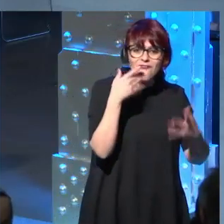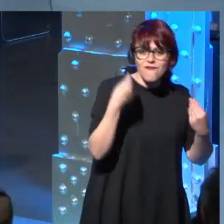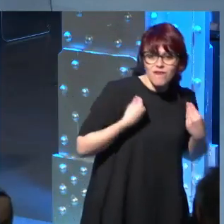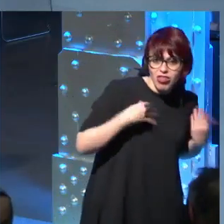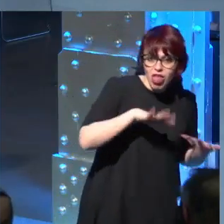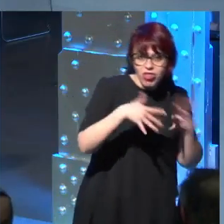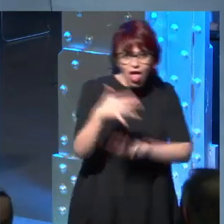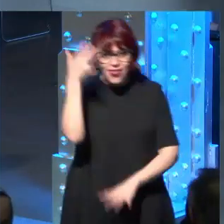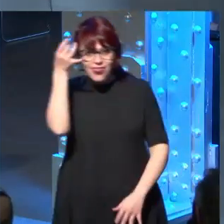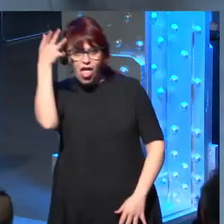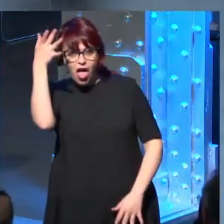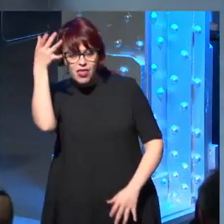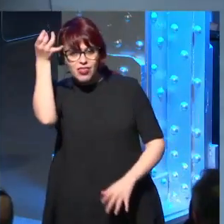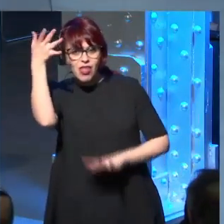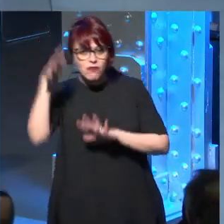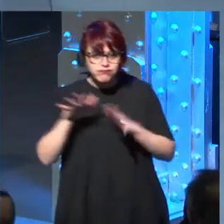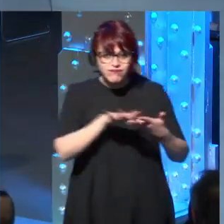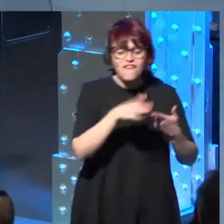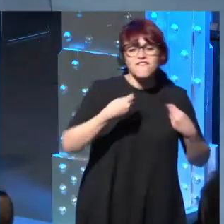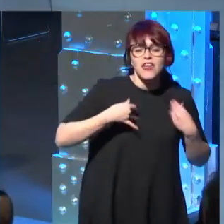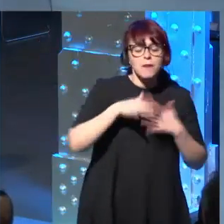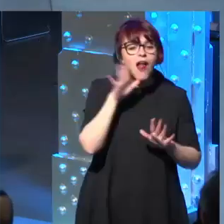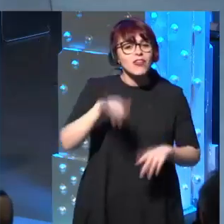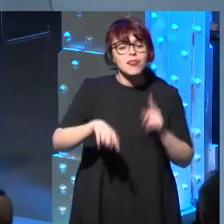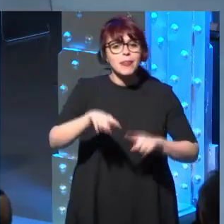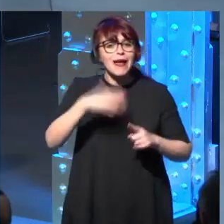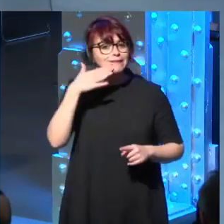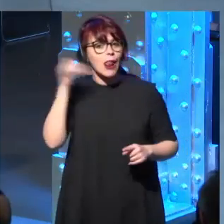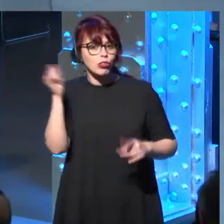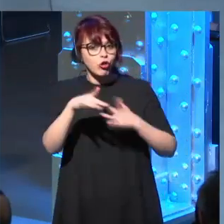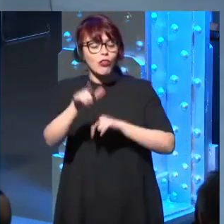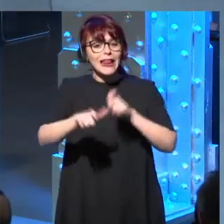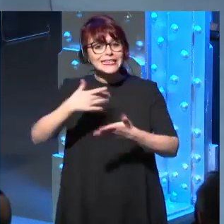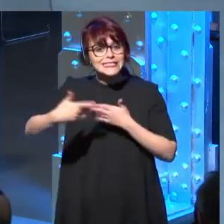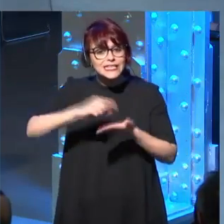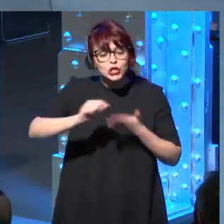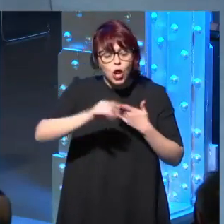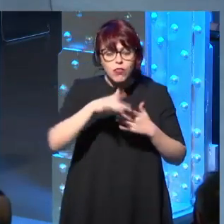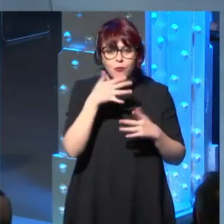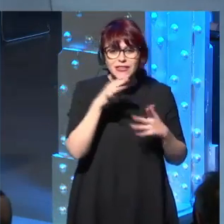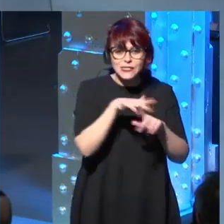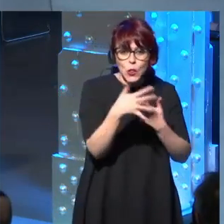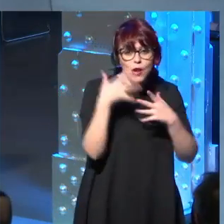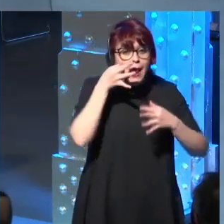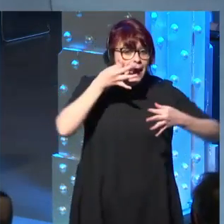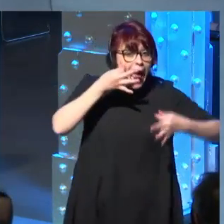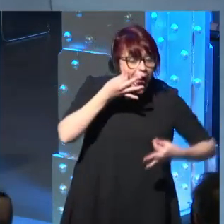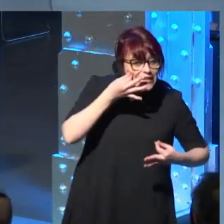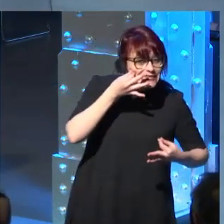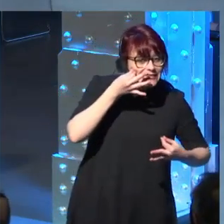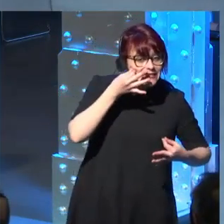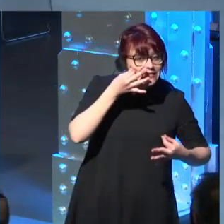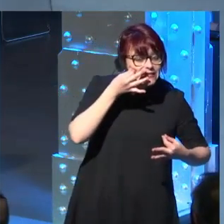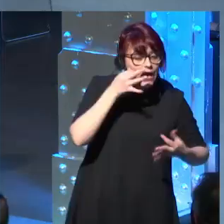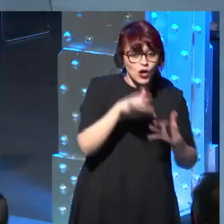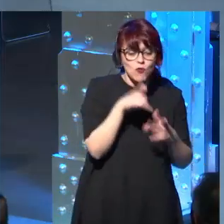making this pendulum go faster and faster from the particular, very unique, realistic thing, a glass of boza, a glass